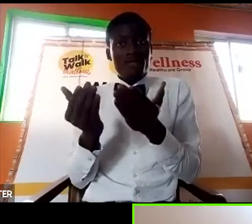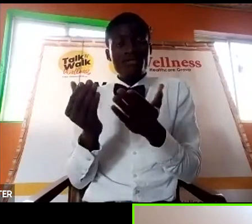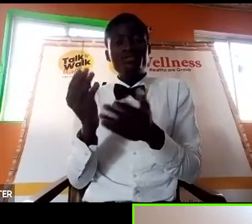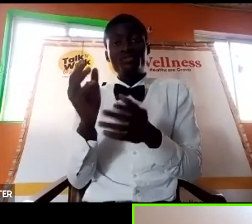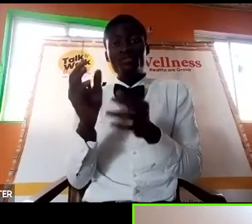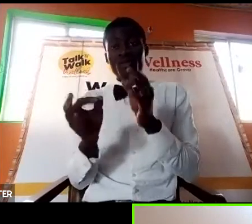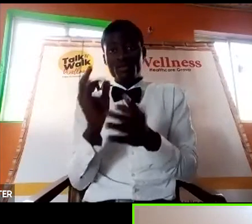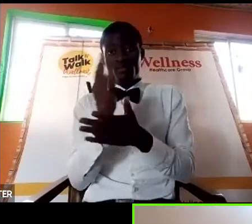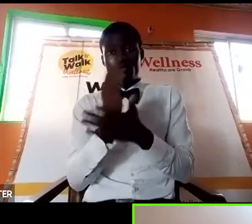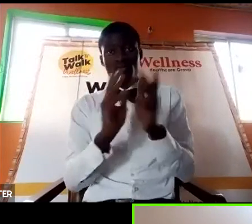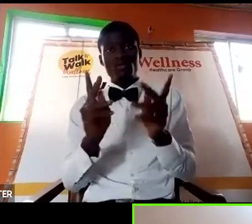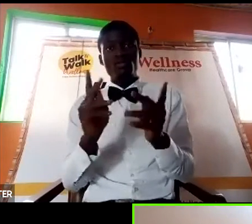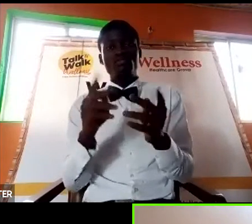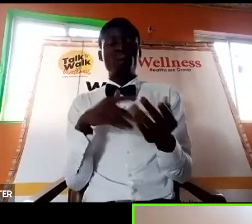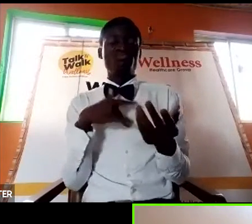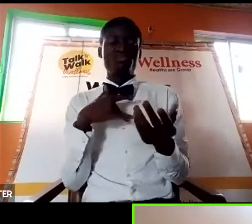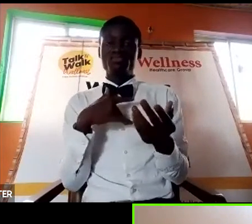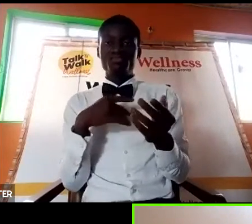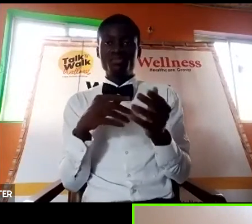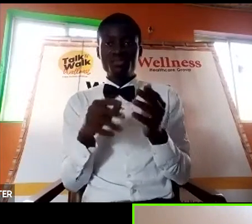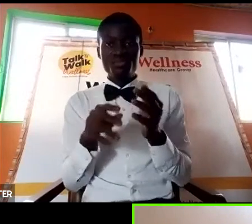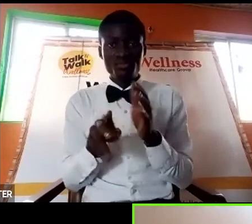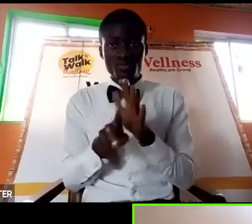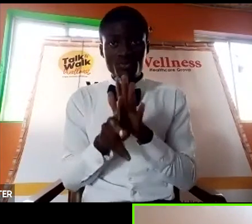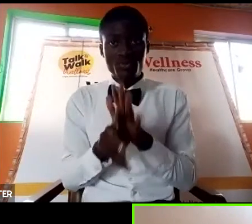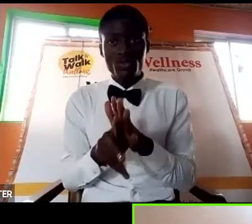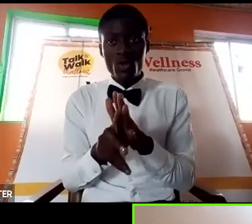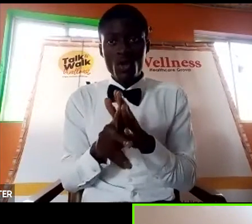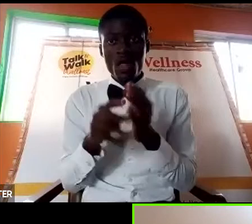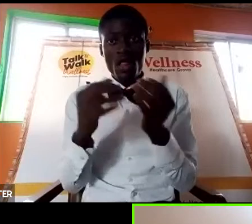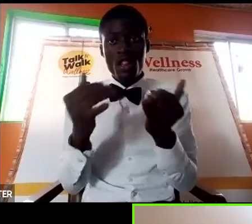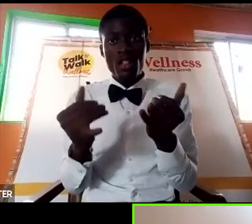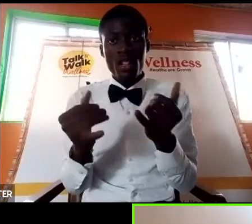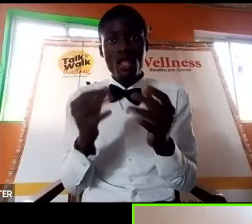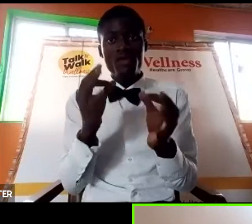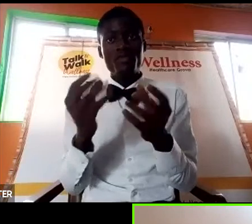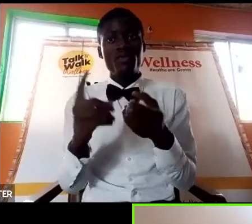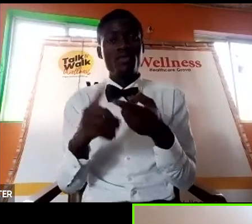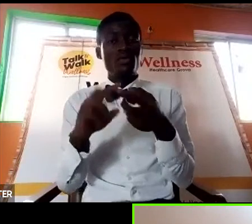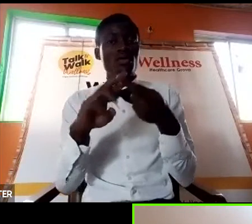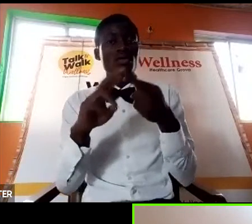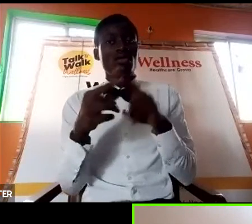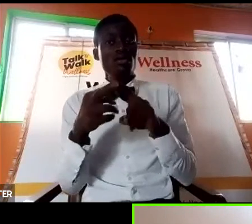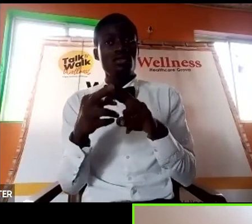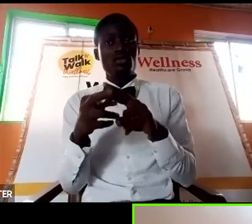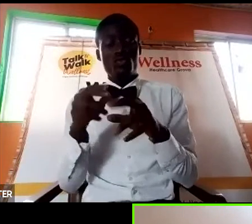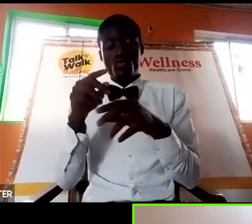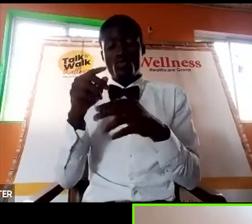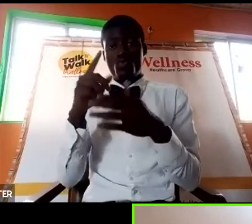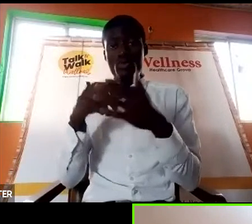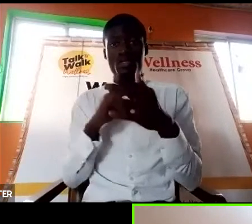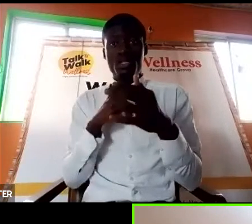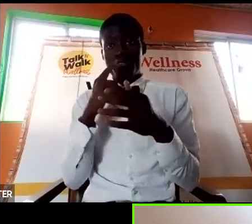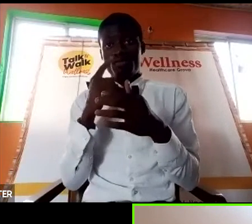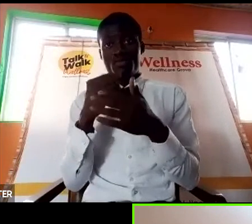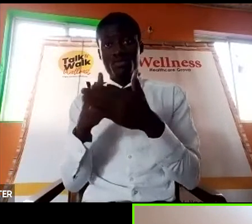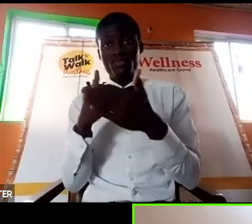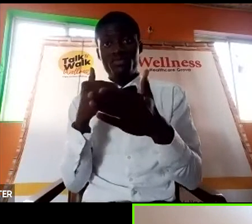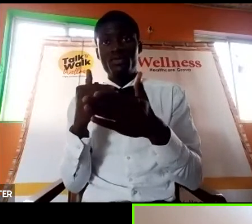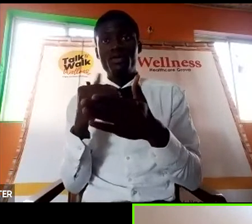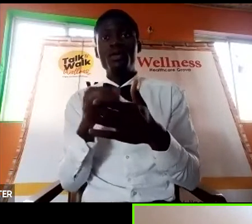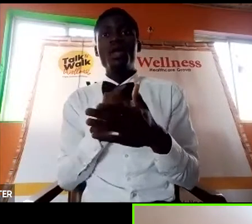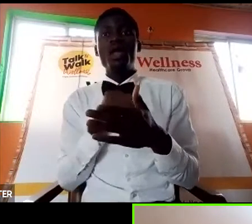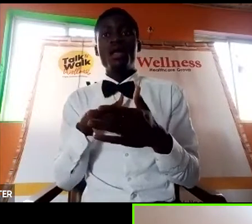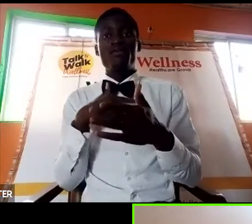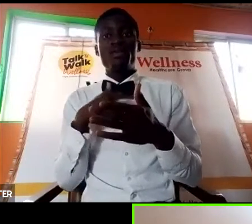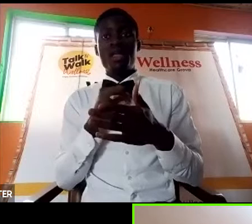and you see, you can relate it to the weight thing that I talked about earlier. I tell people,